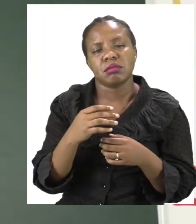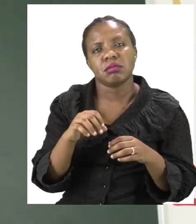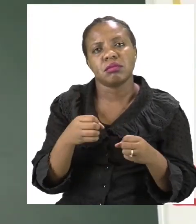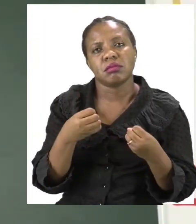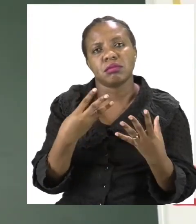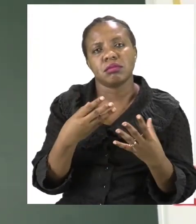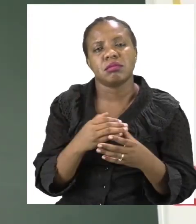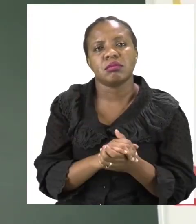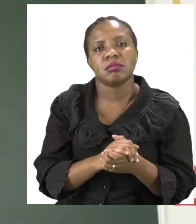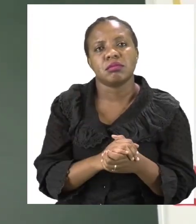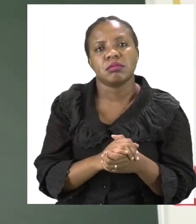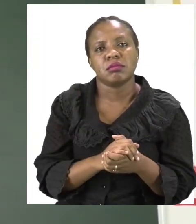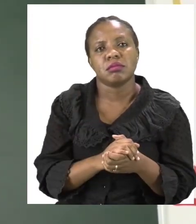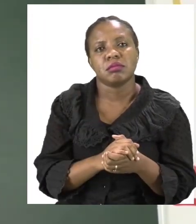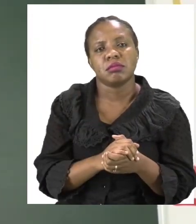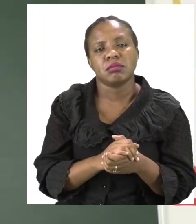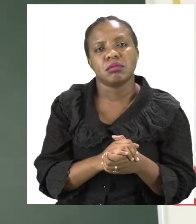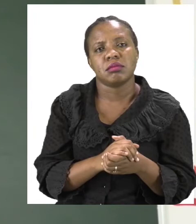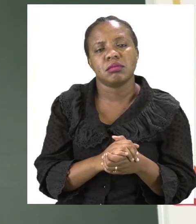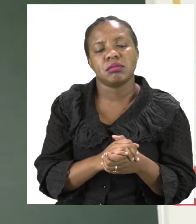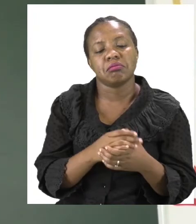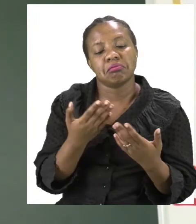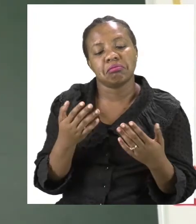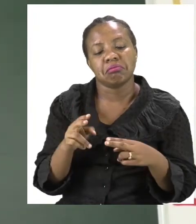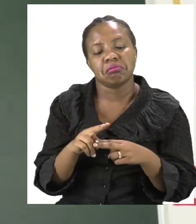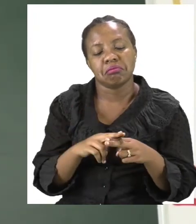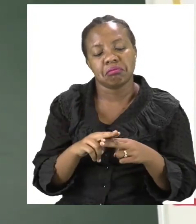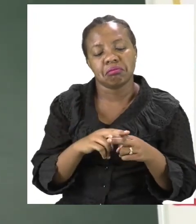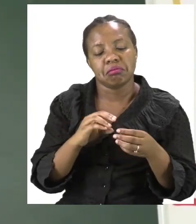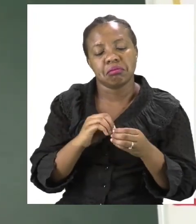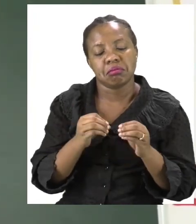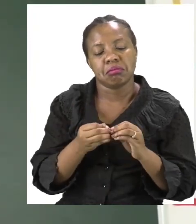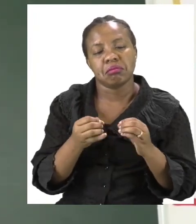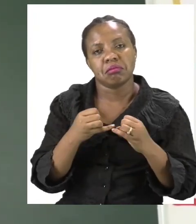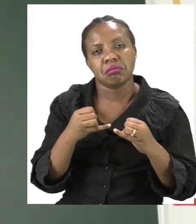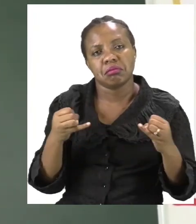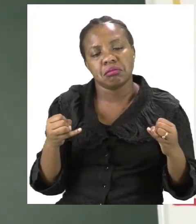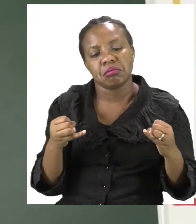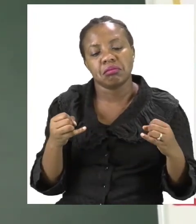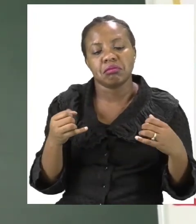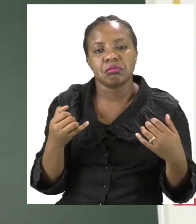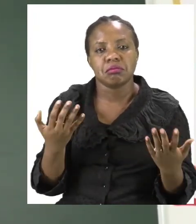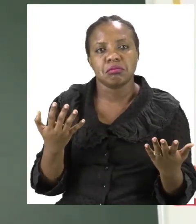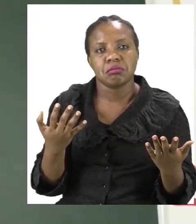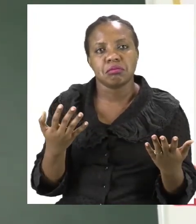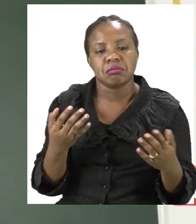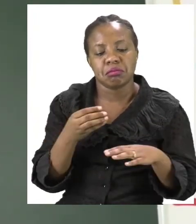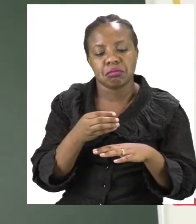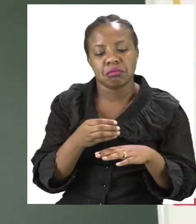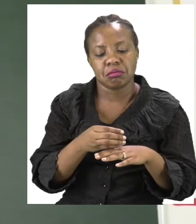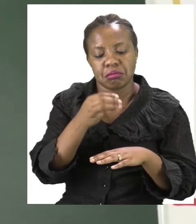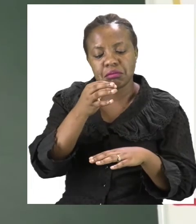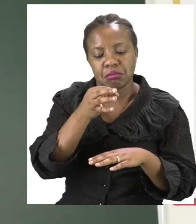equals. Now you can use your number line or you can use your